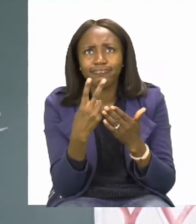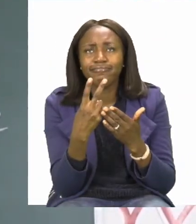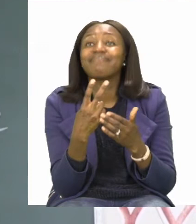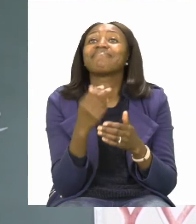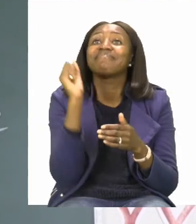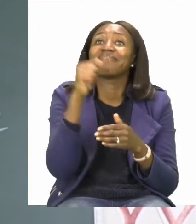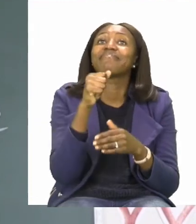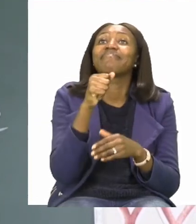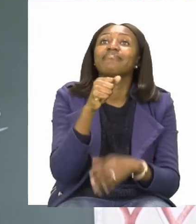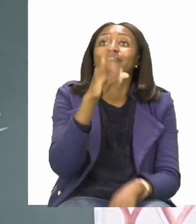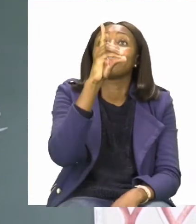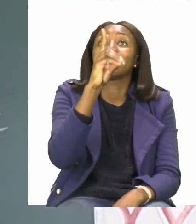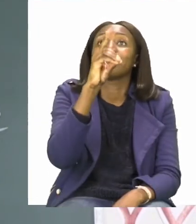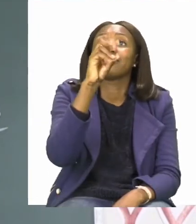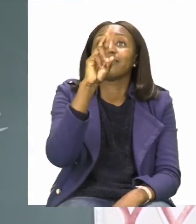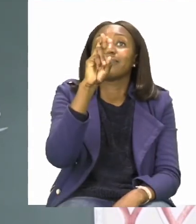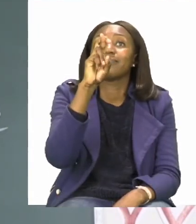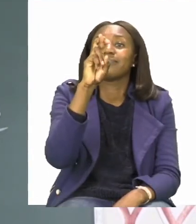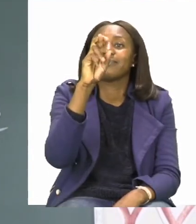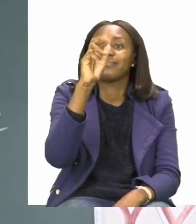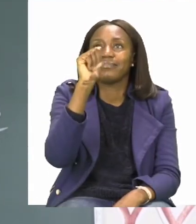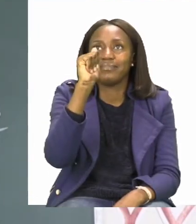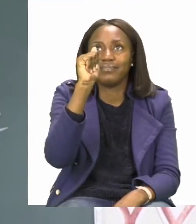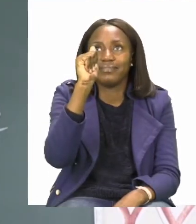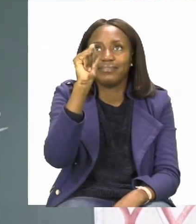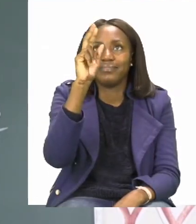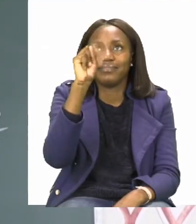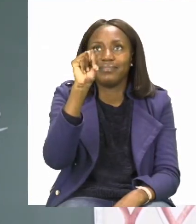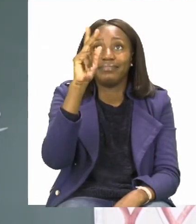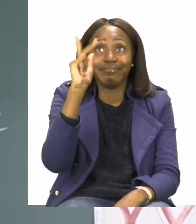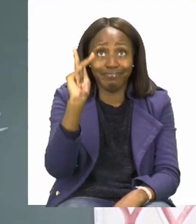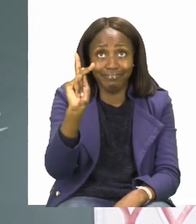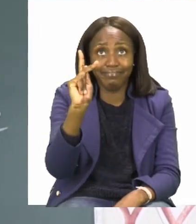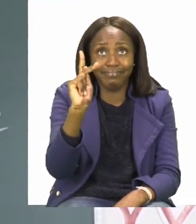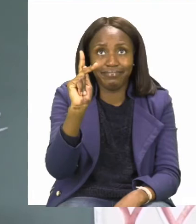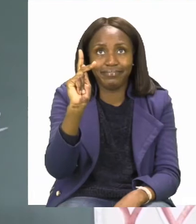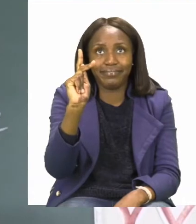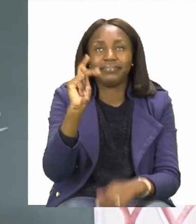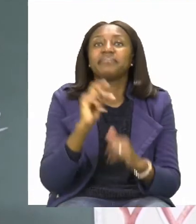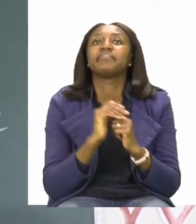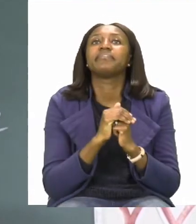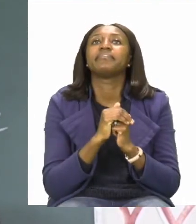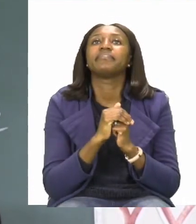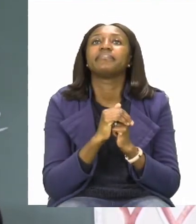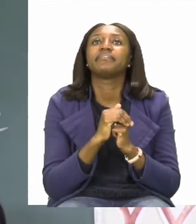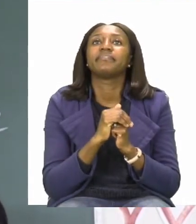Yes, well done. The past tense of the word drink is drank.